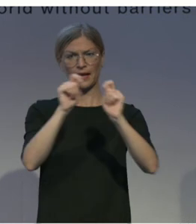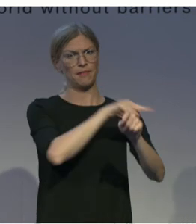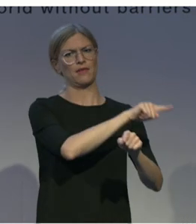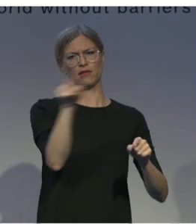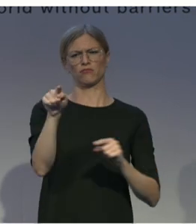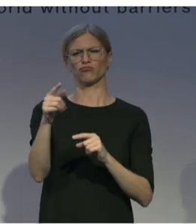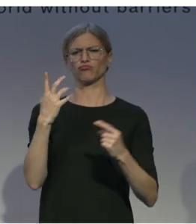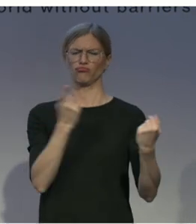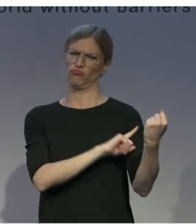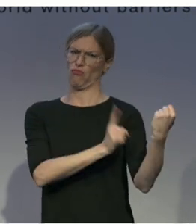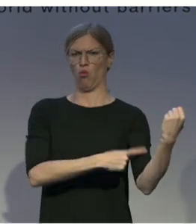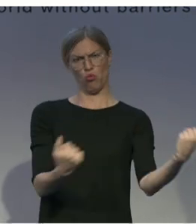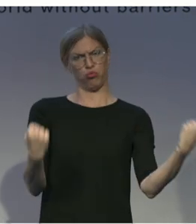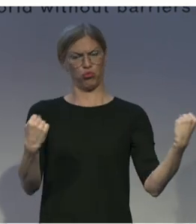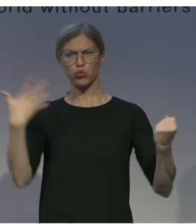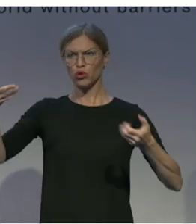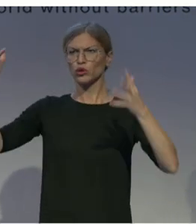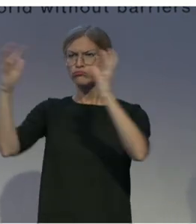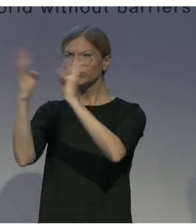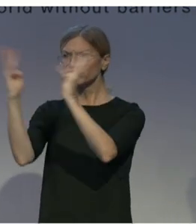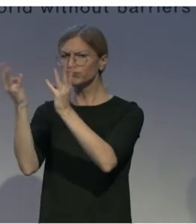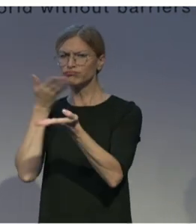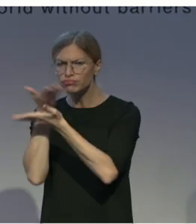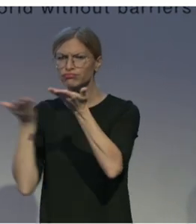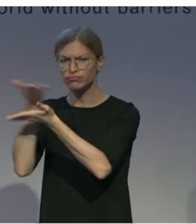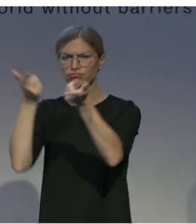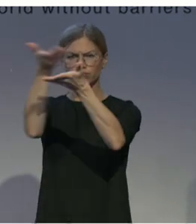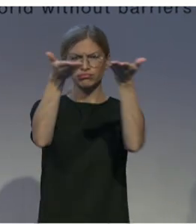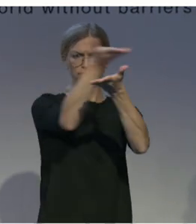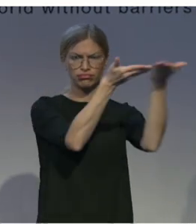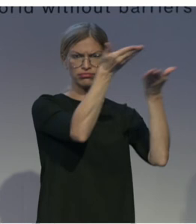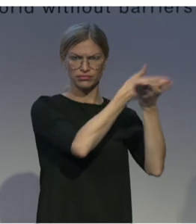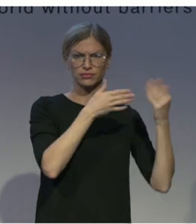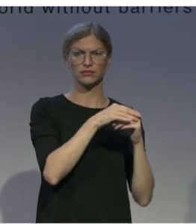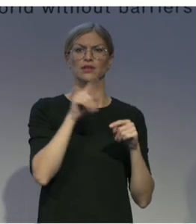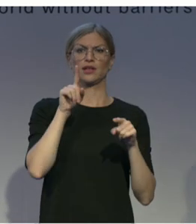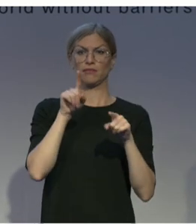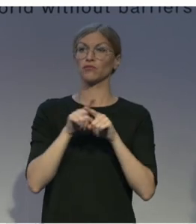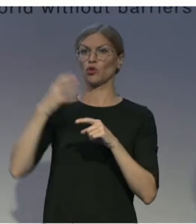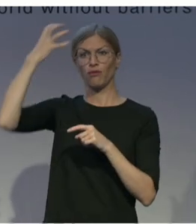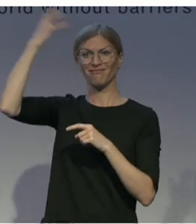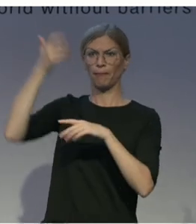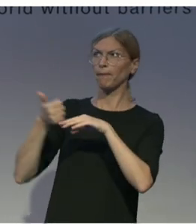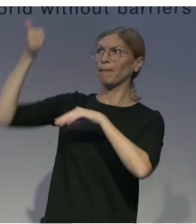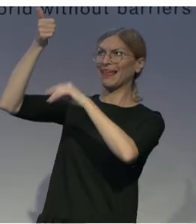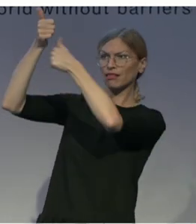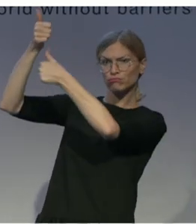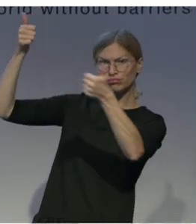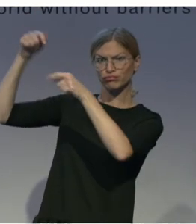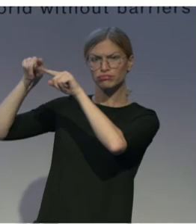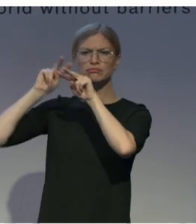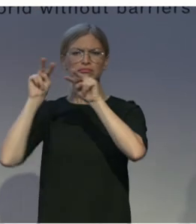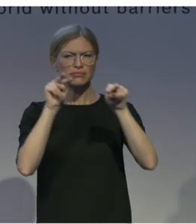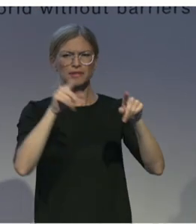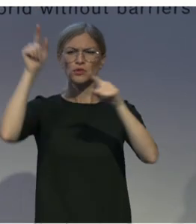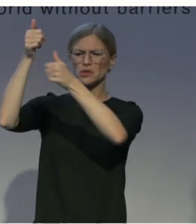have plenary sessions where everybody's one place at one time. We have members of Congress come and speak. We talk about policy issues. And we also have breakout sessions where individual groups